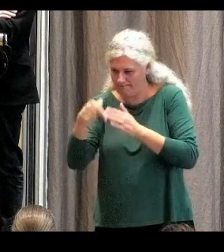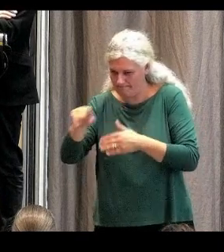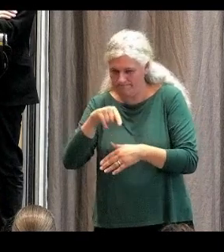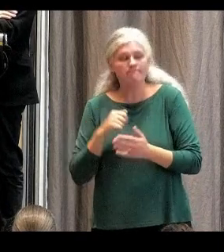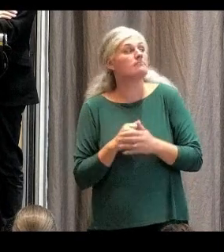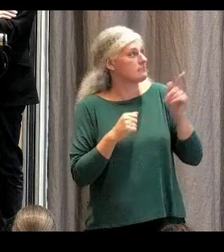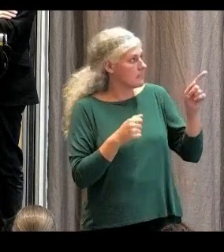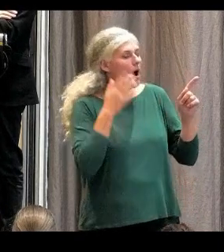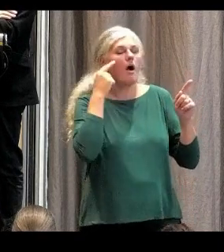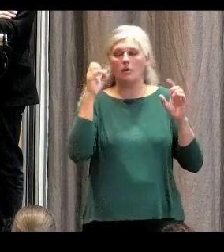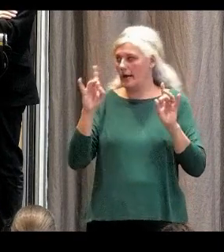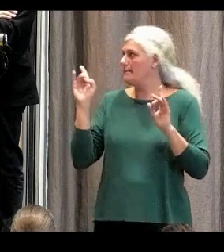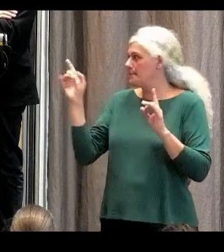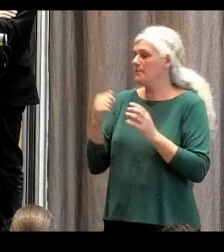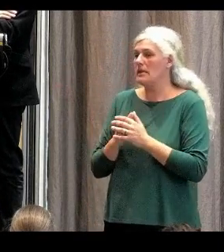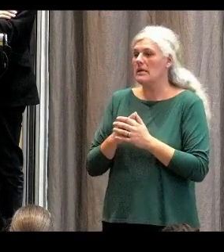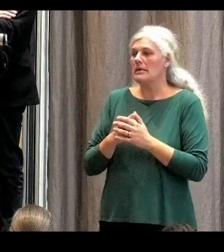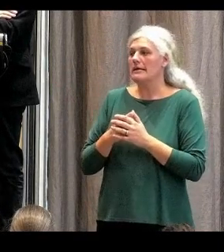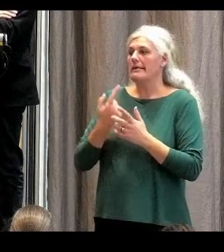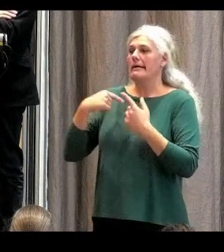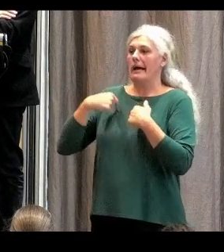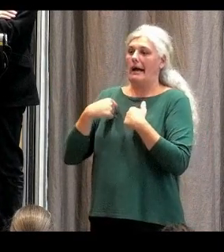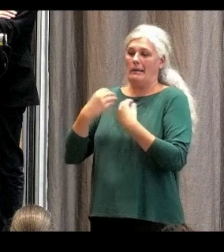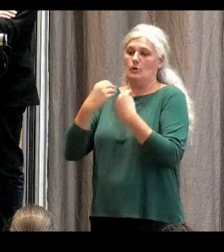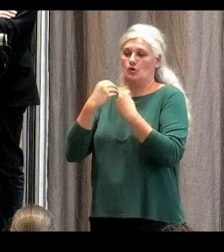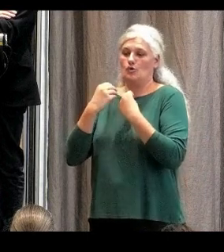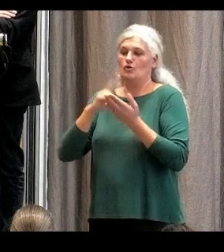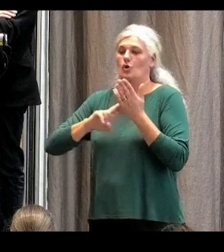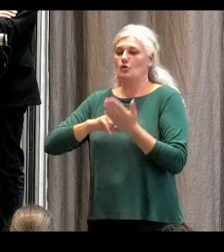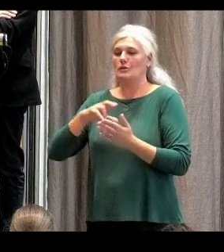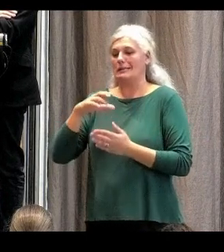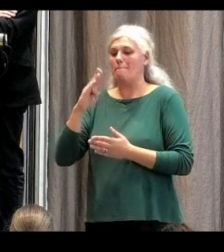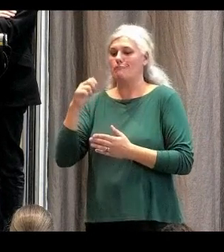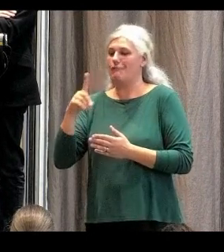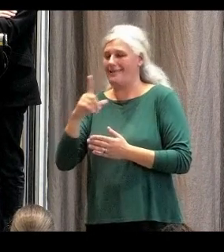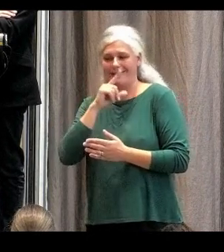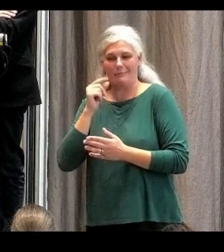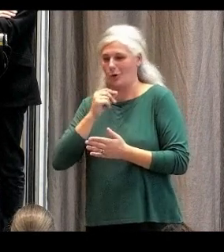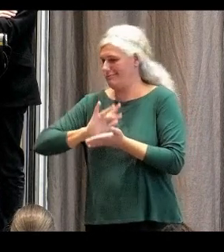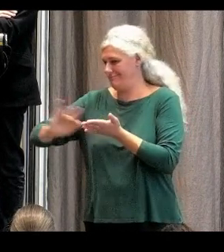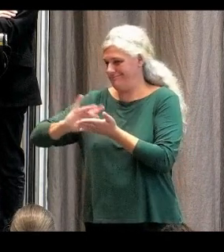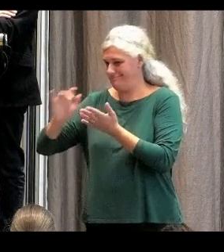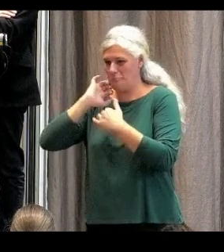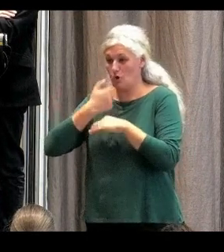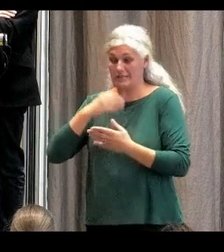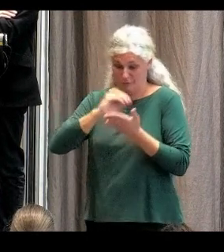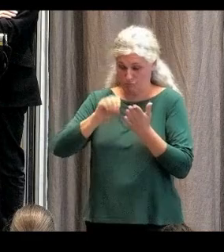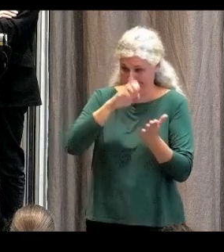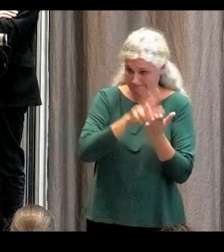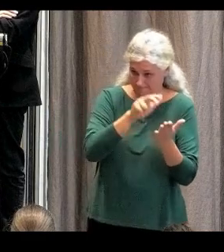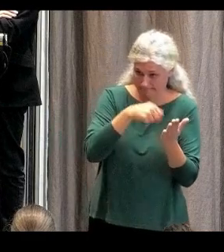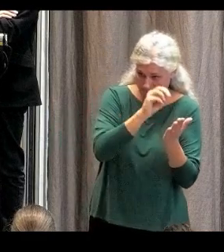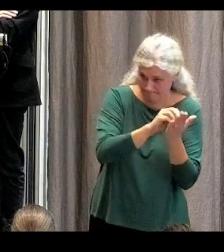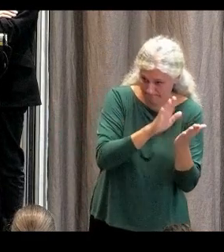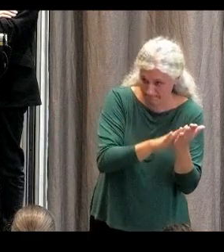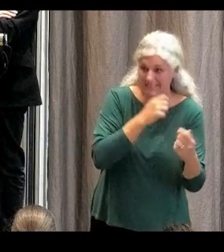wondering? Yes, sorry, so I am cultured to not use brand names. We don't use brand names because if we prescribe brand names, then